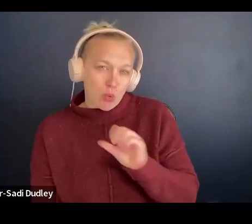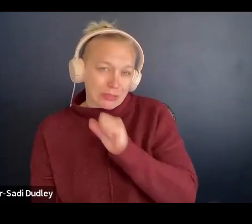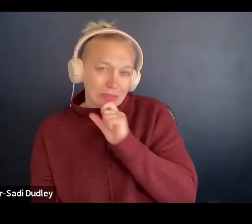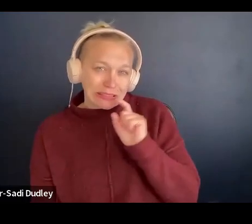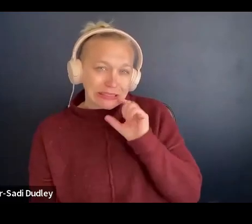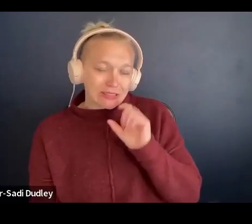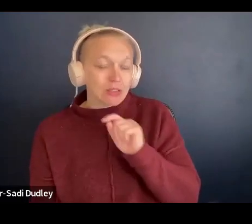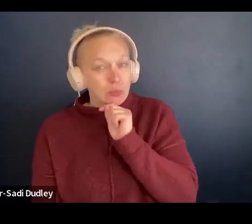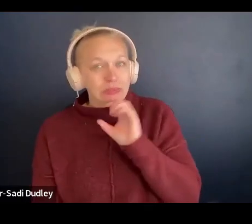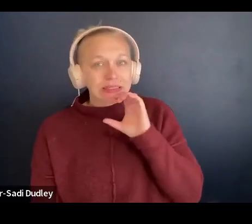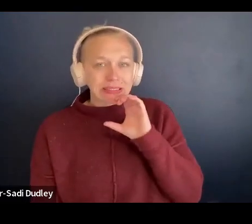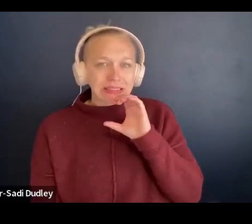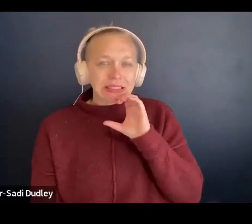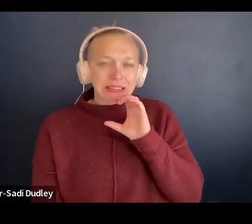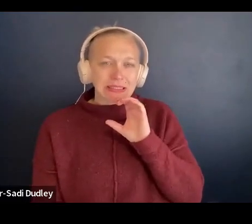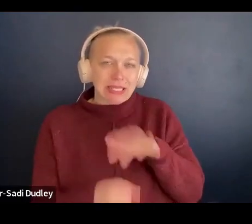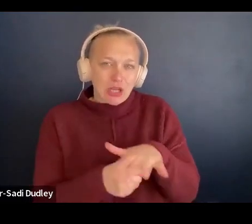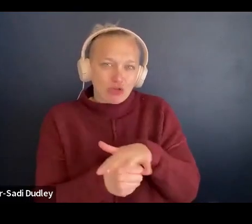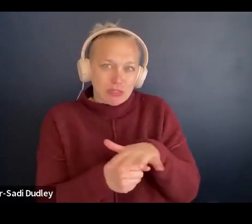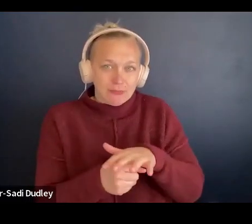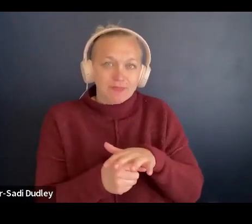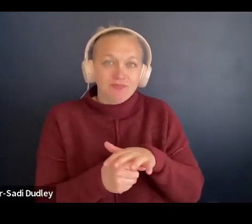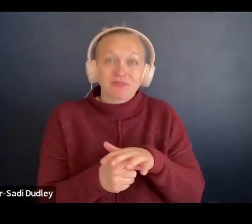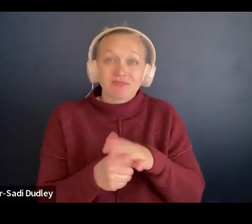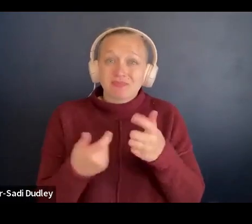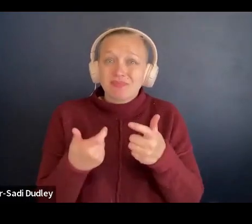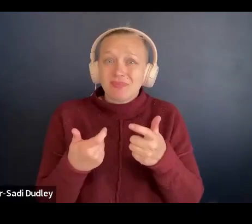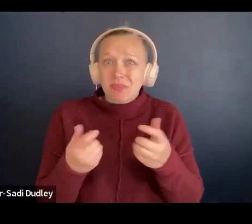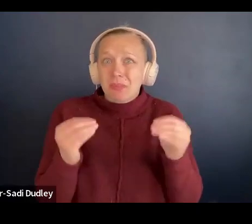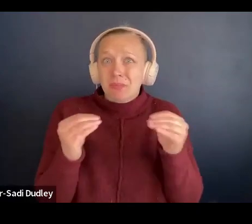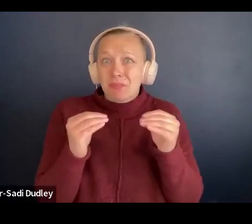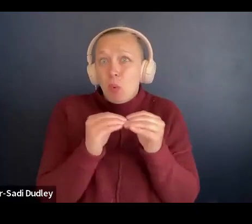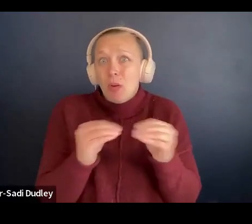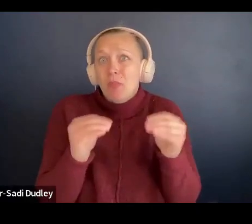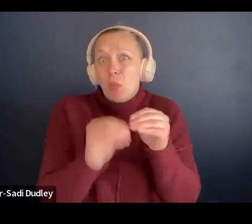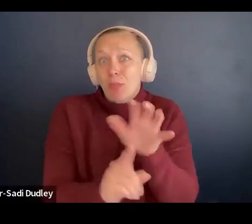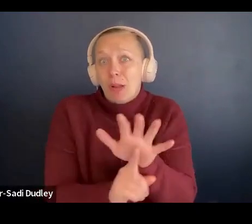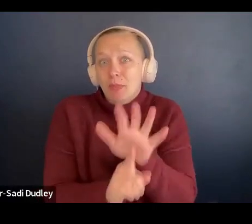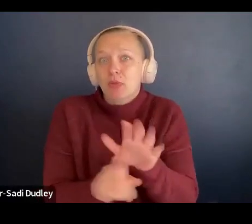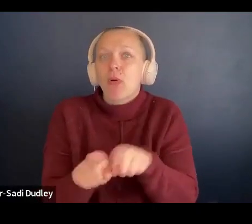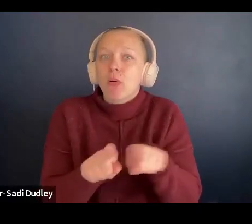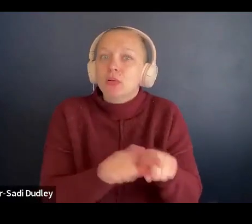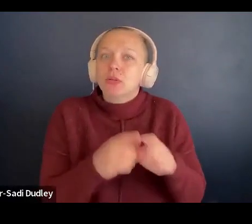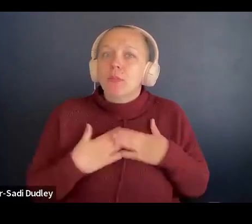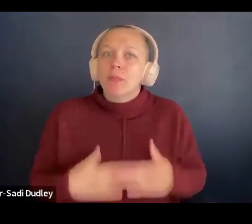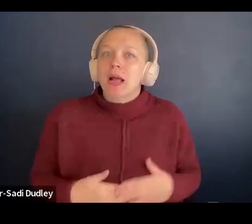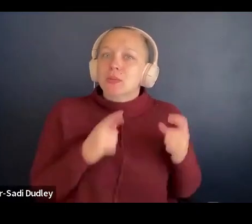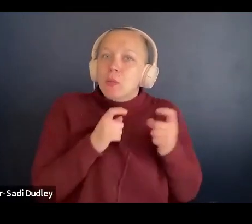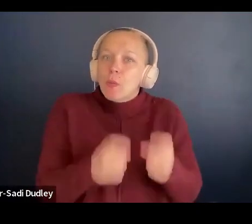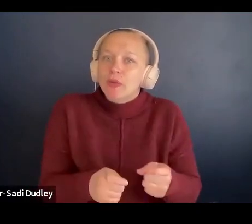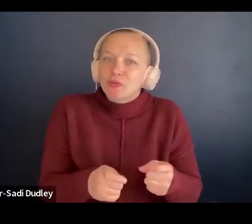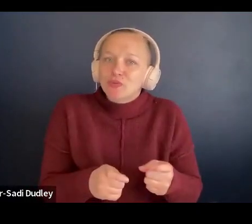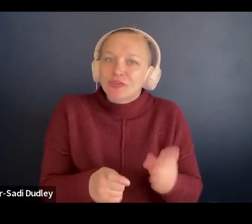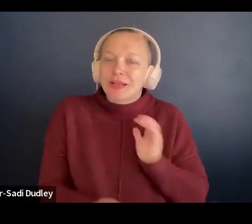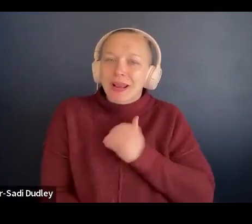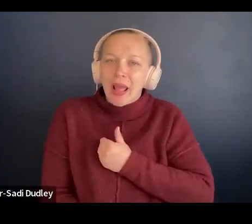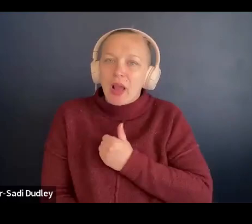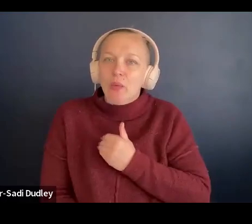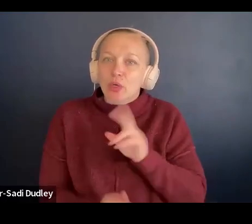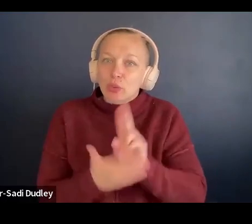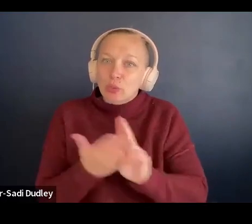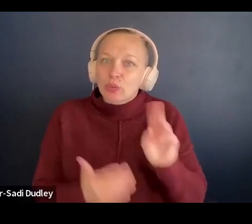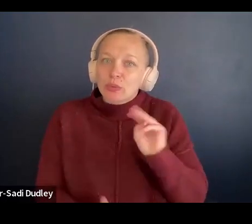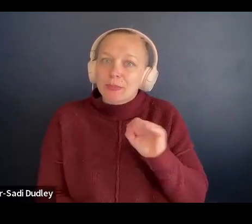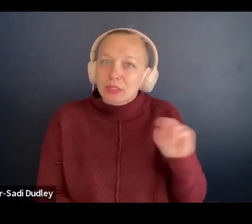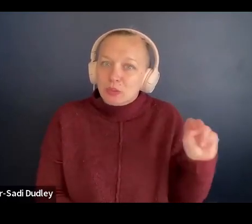growing, absolutely. There's also body donation, and there's a couple slides here. There's the University of Minnesota Anatomy Bequest Program, and then